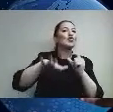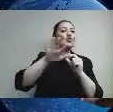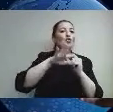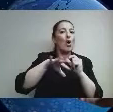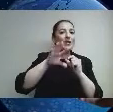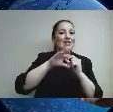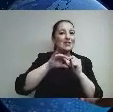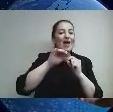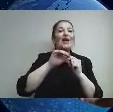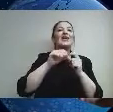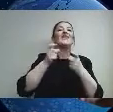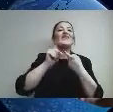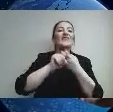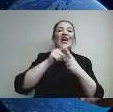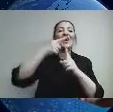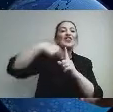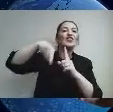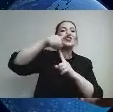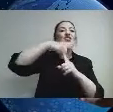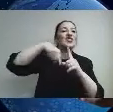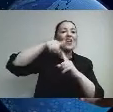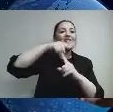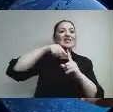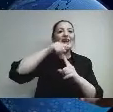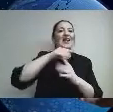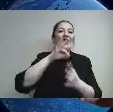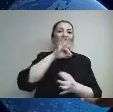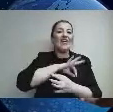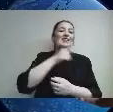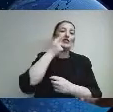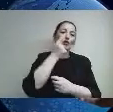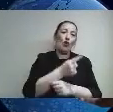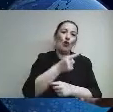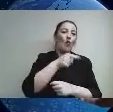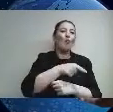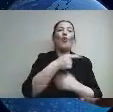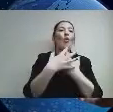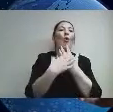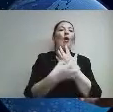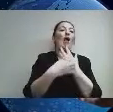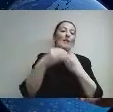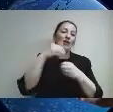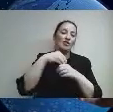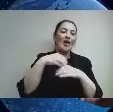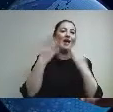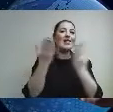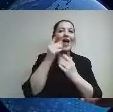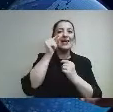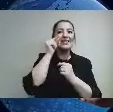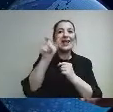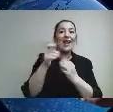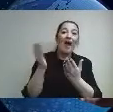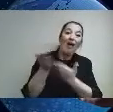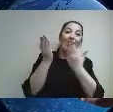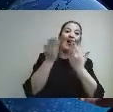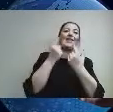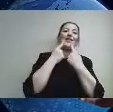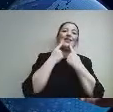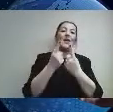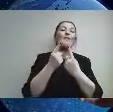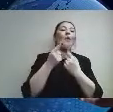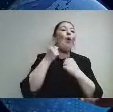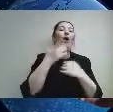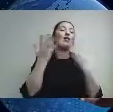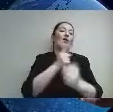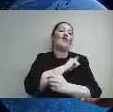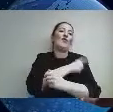this model. This is for encouraging people further so that we can maximize the impact. Hopefully, we are going to do better things moving